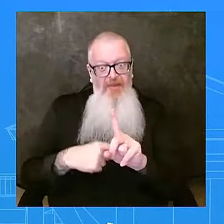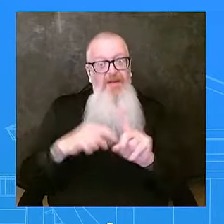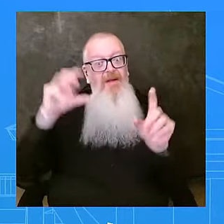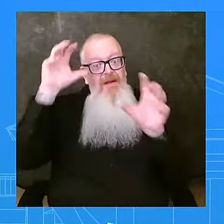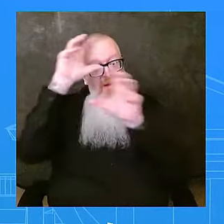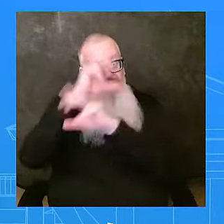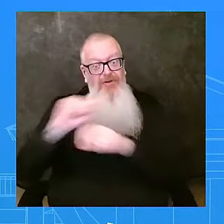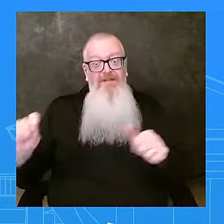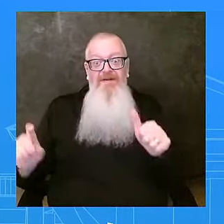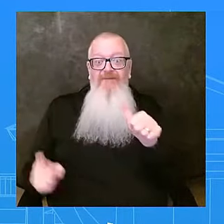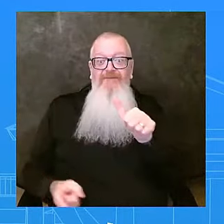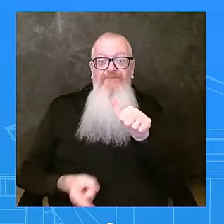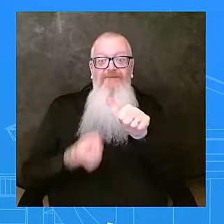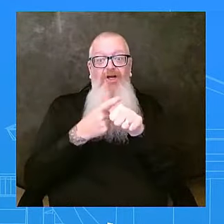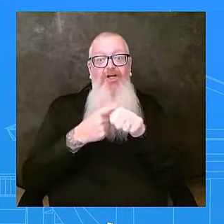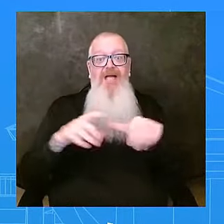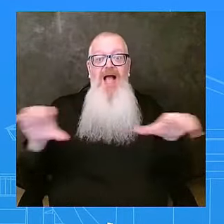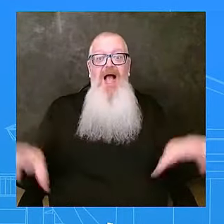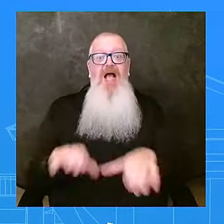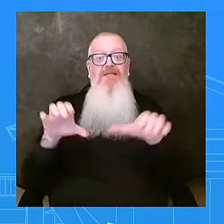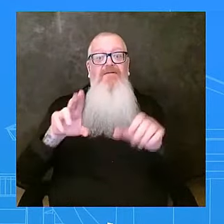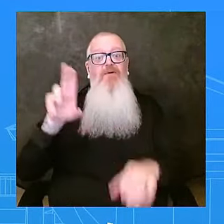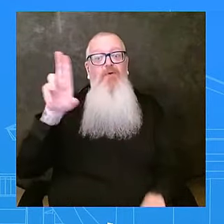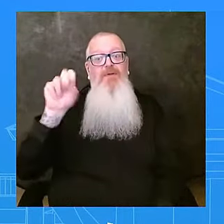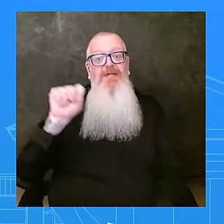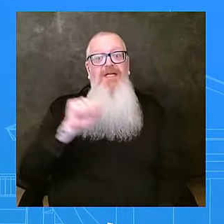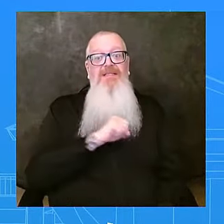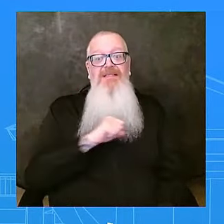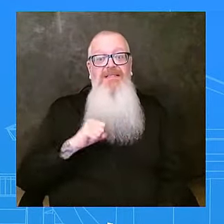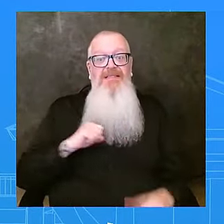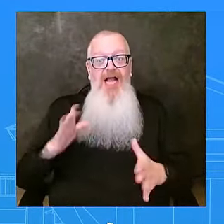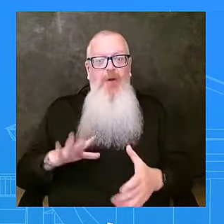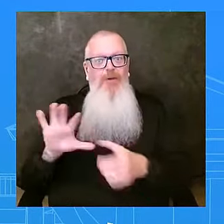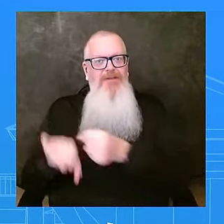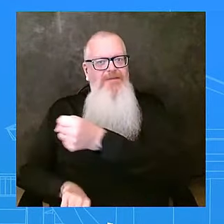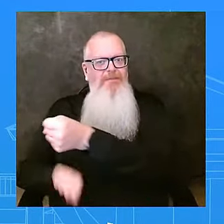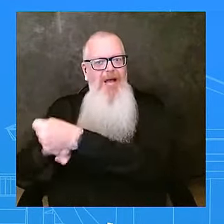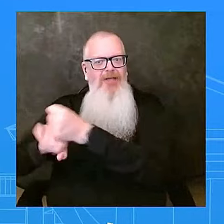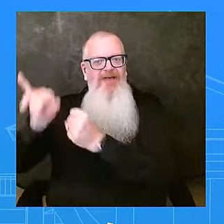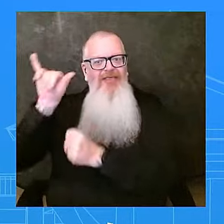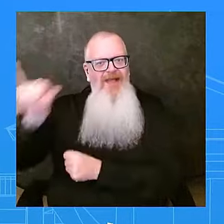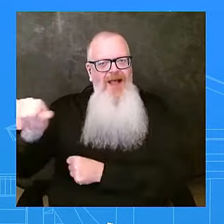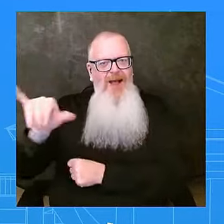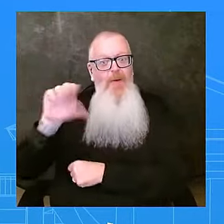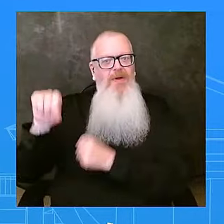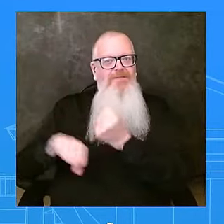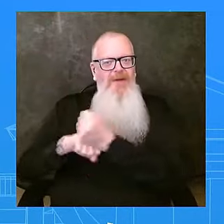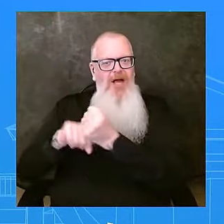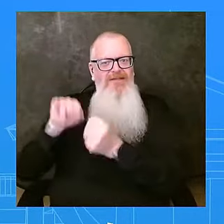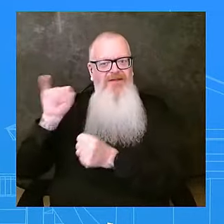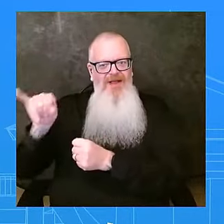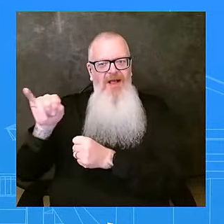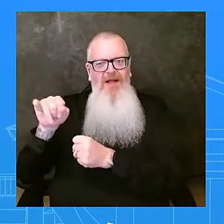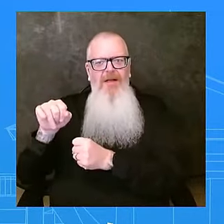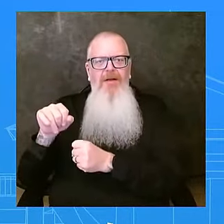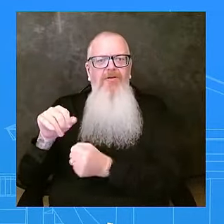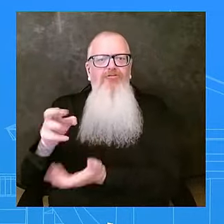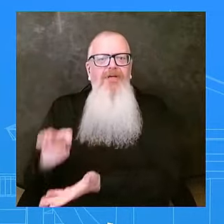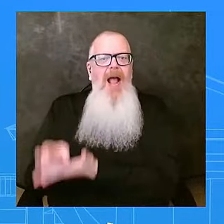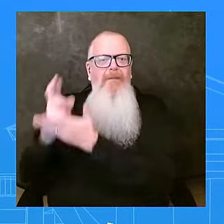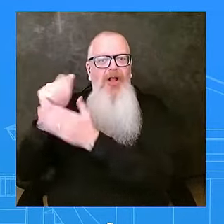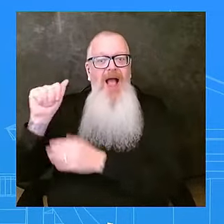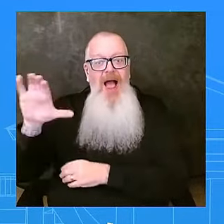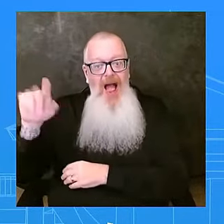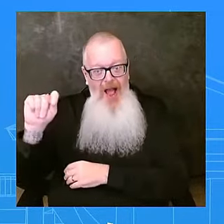senator was co-sponsoring the Rehabilitation Act, which banned discrimination on the basis of disability by